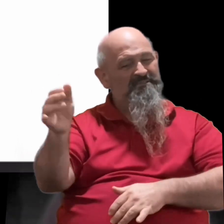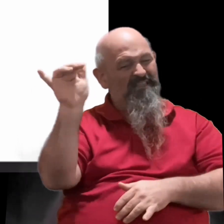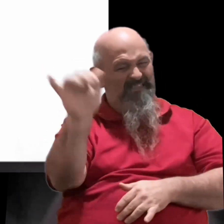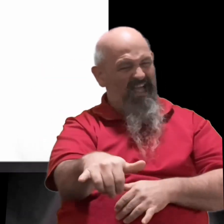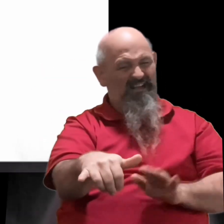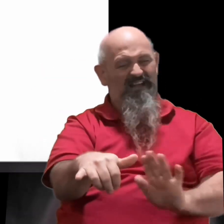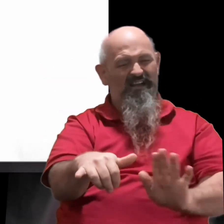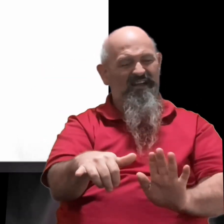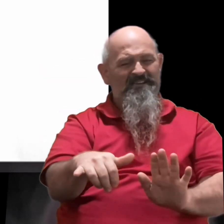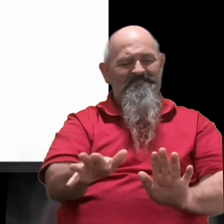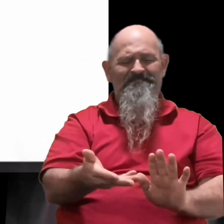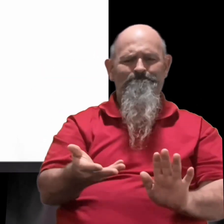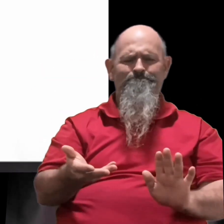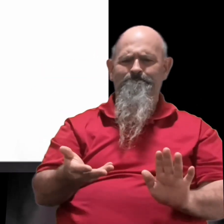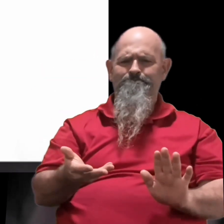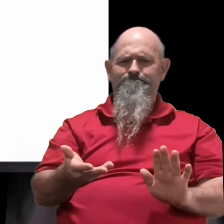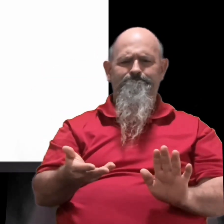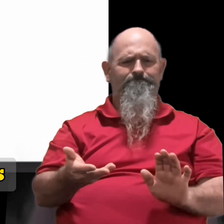that